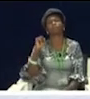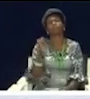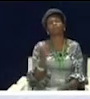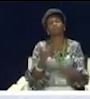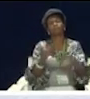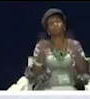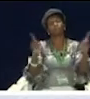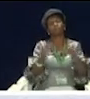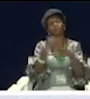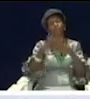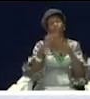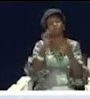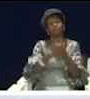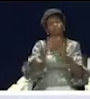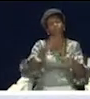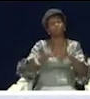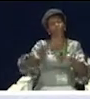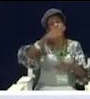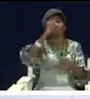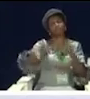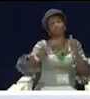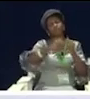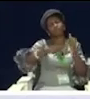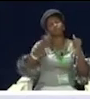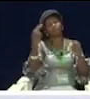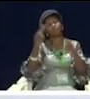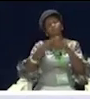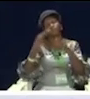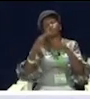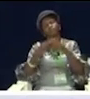But in the name that's above every other name,